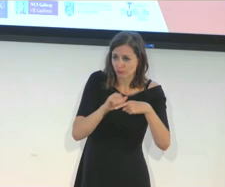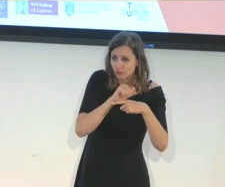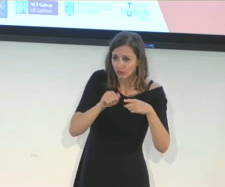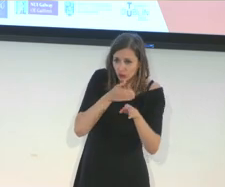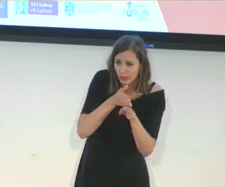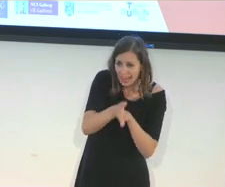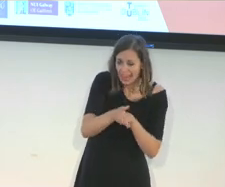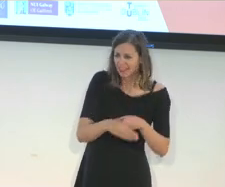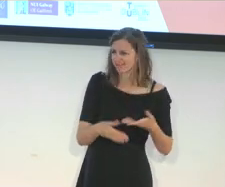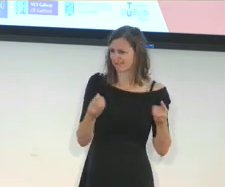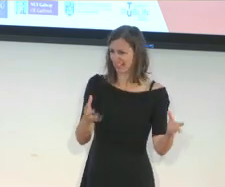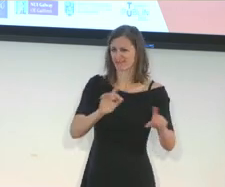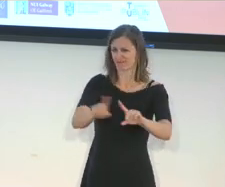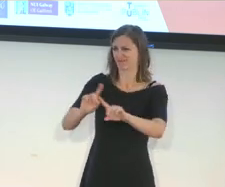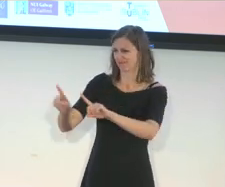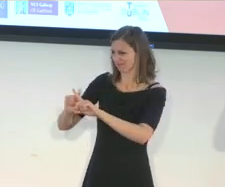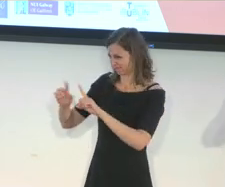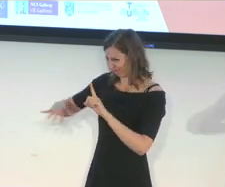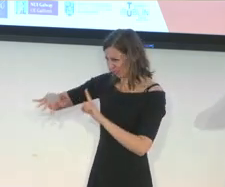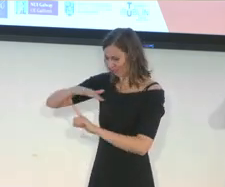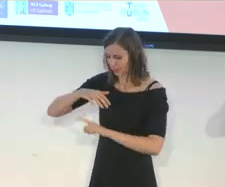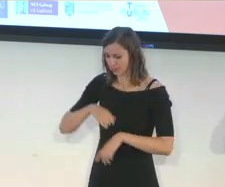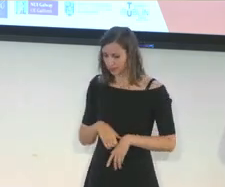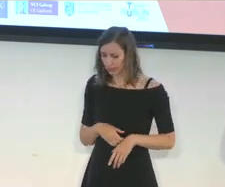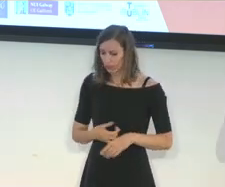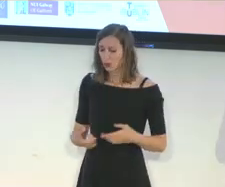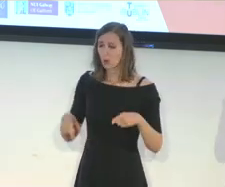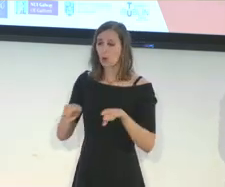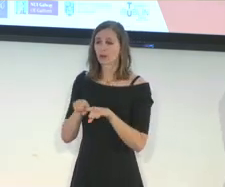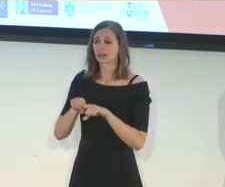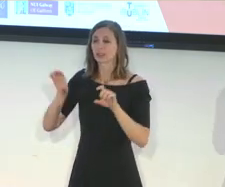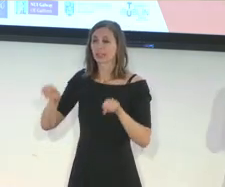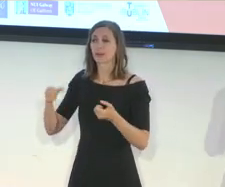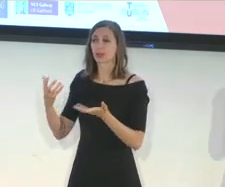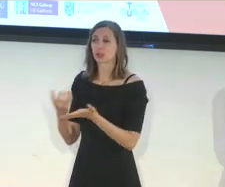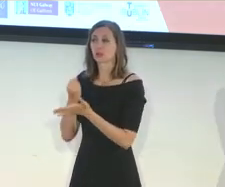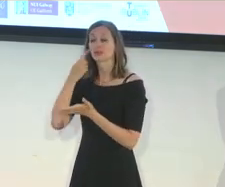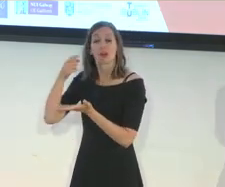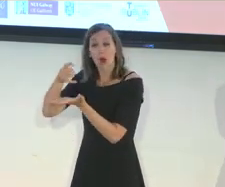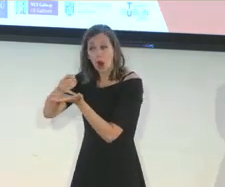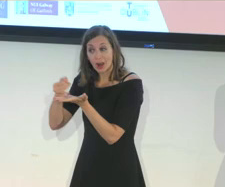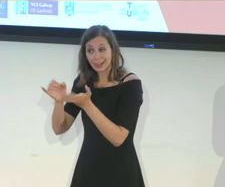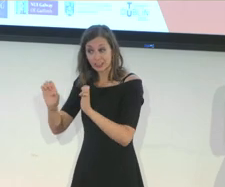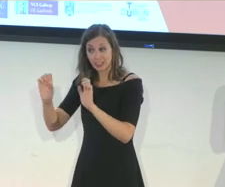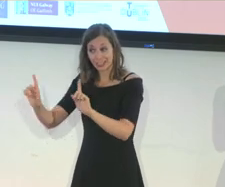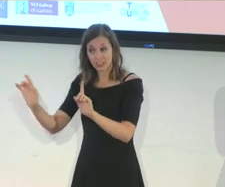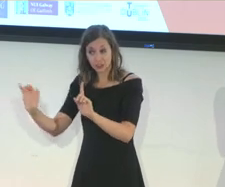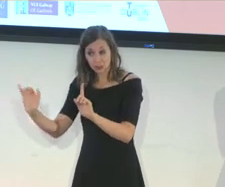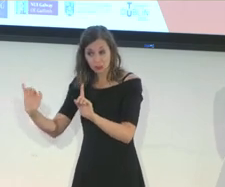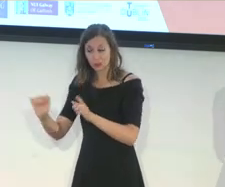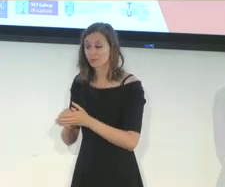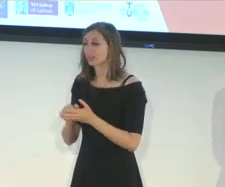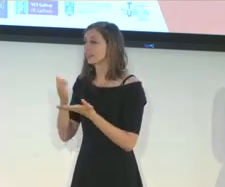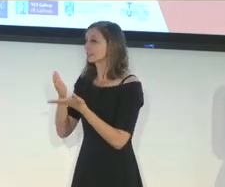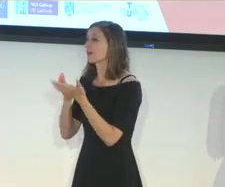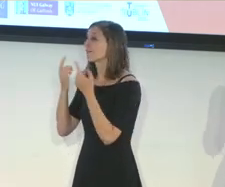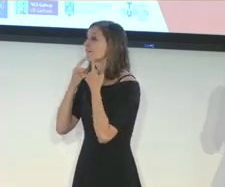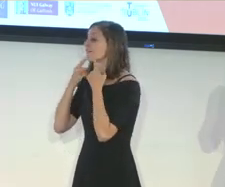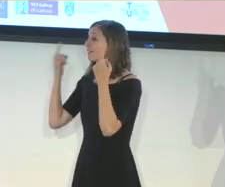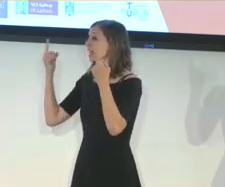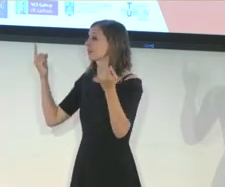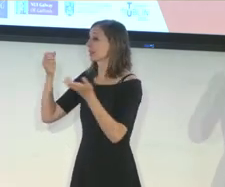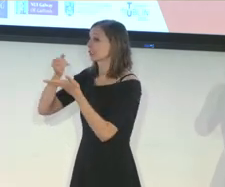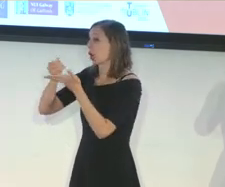and so on. It is also being used as a global platform for art education, where famous artists